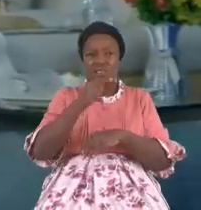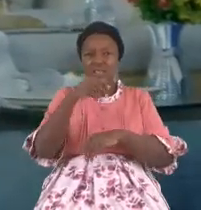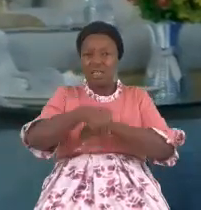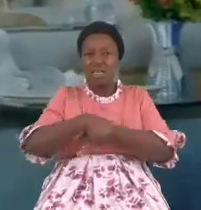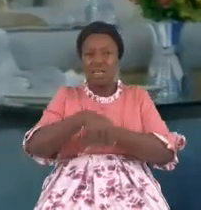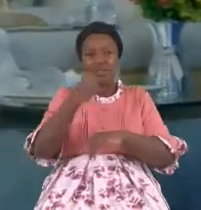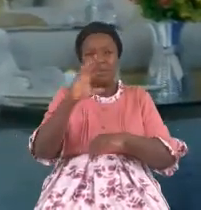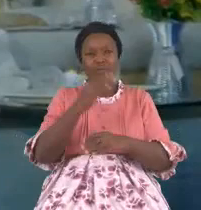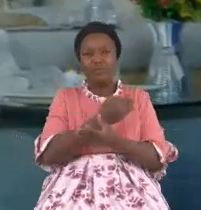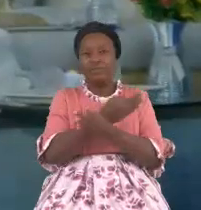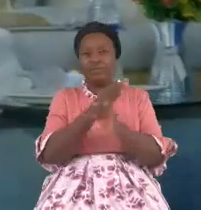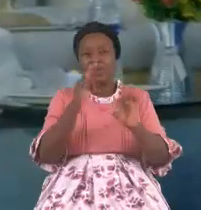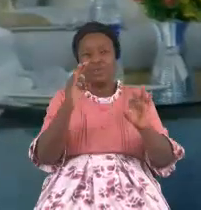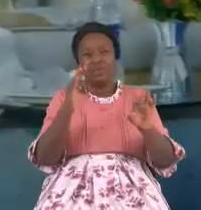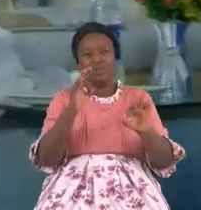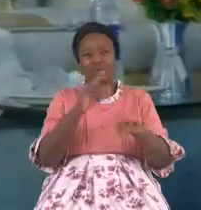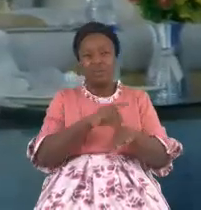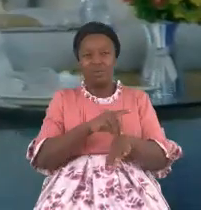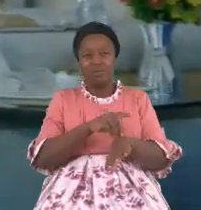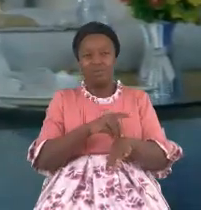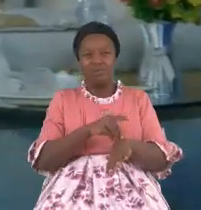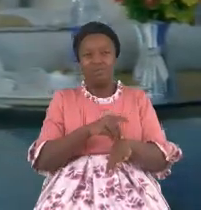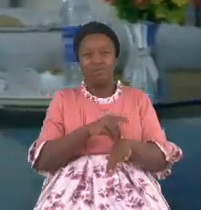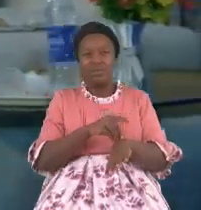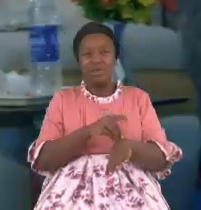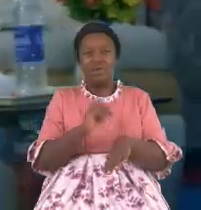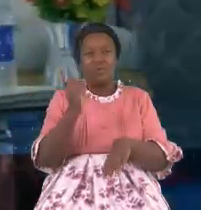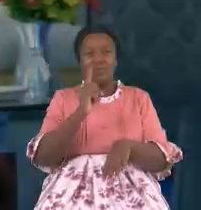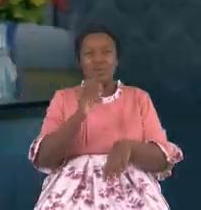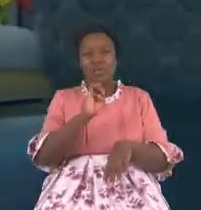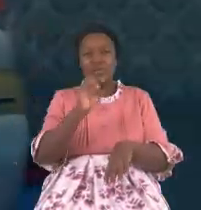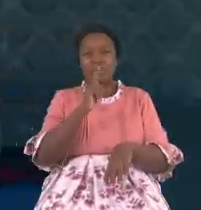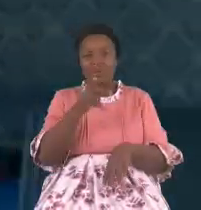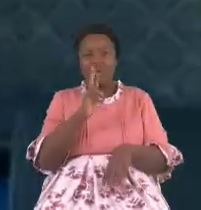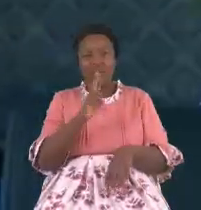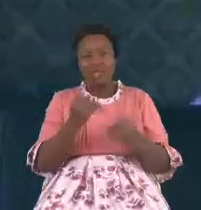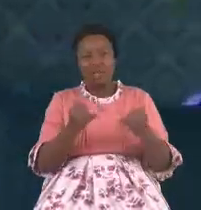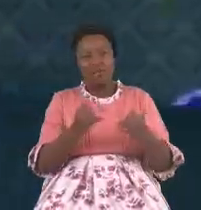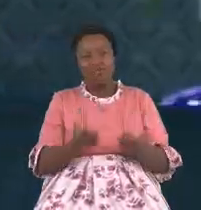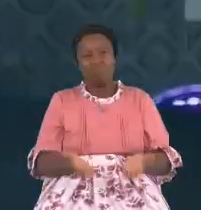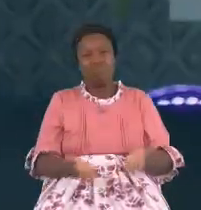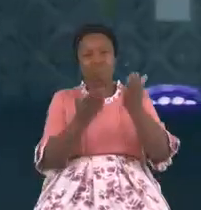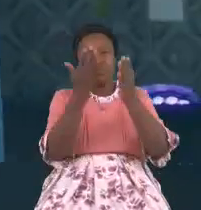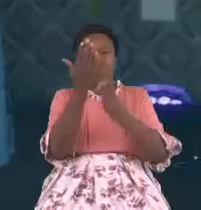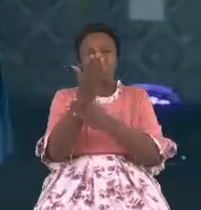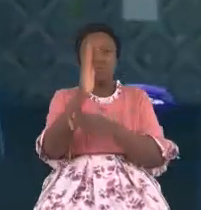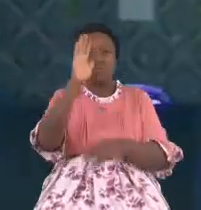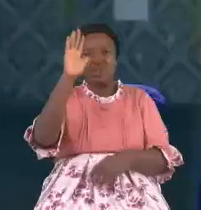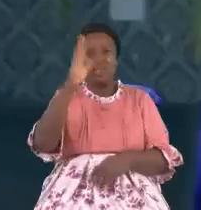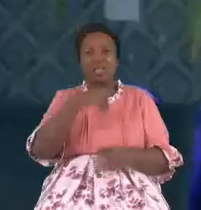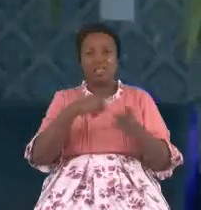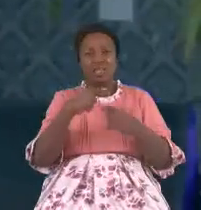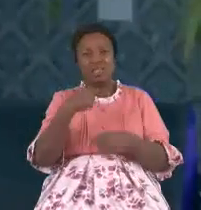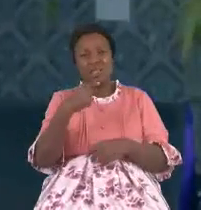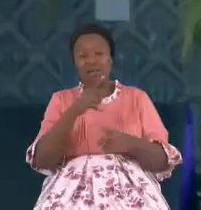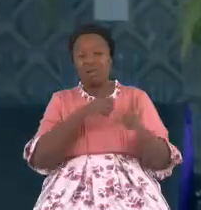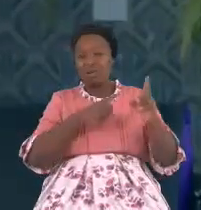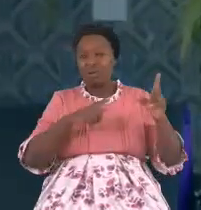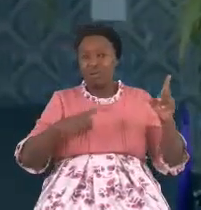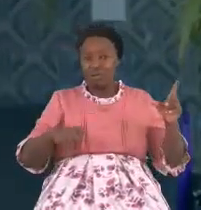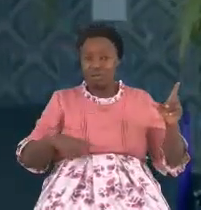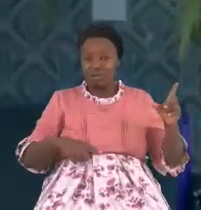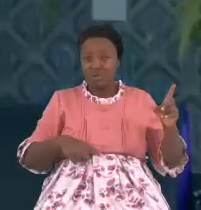your freedom wherever you are rest up your hands and say lord i